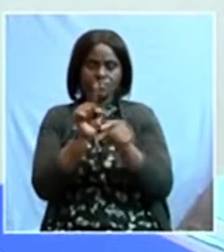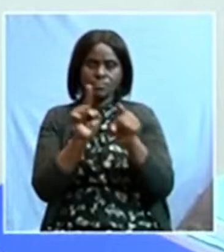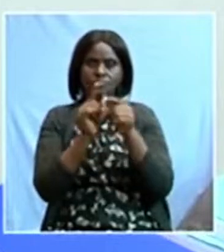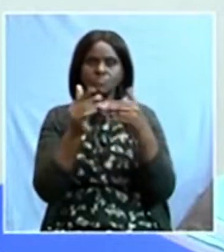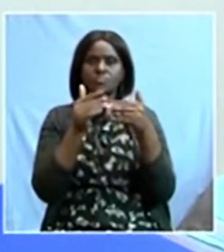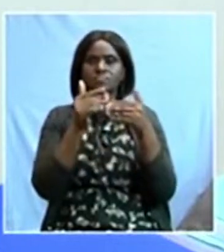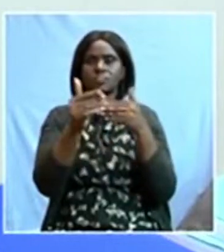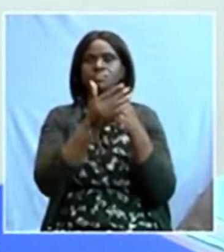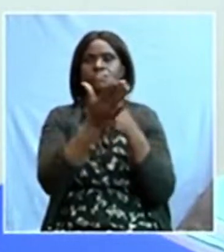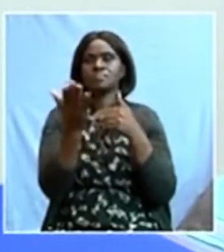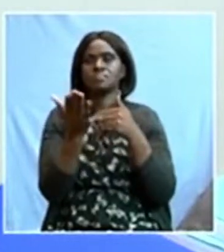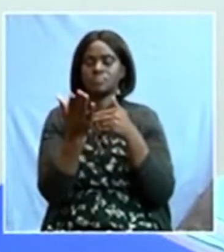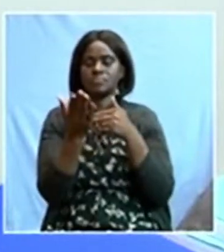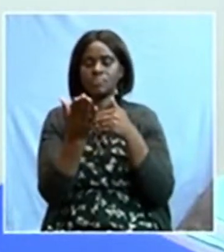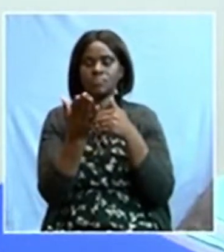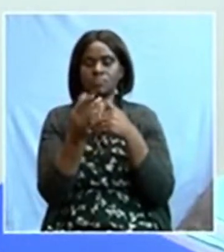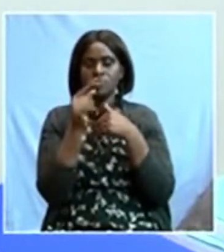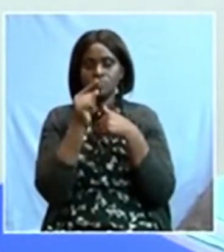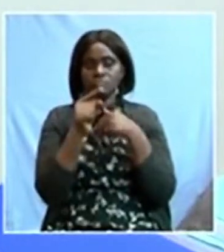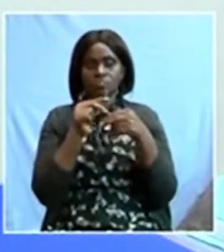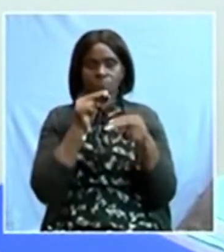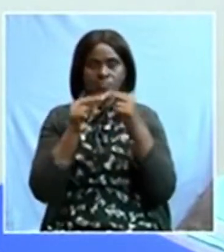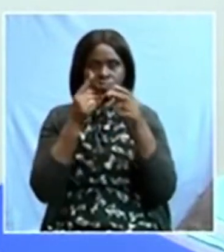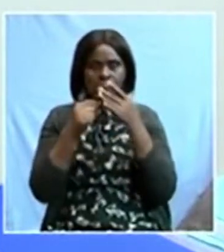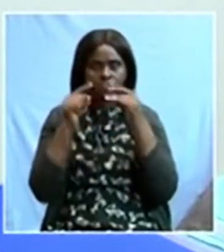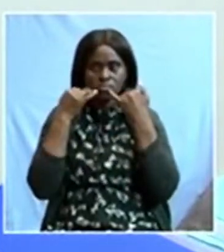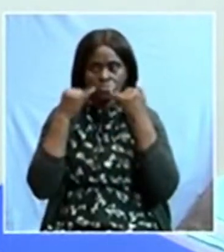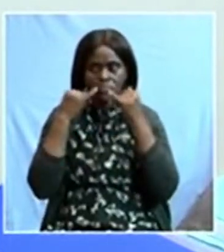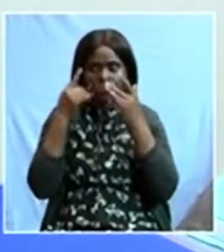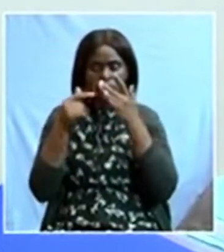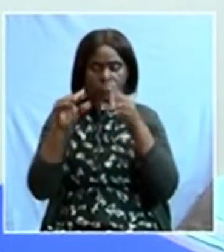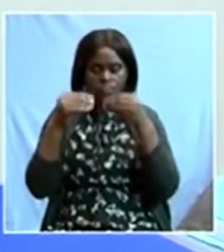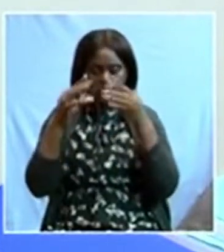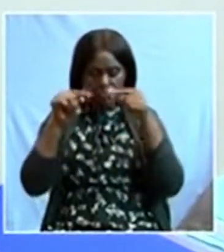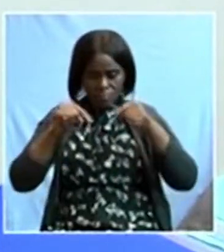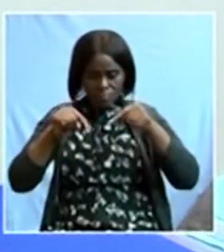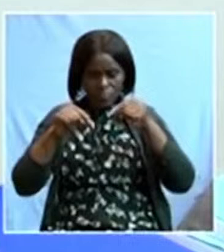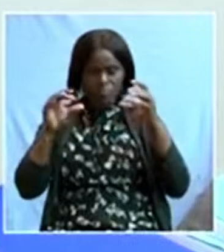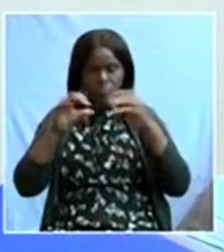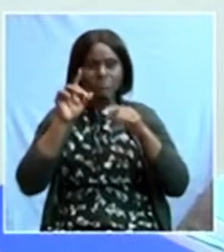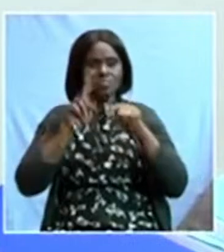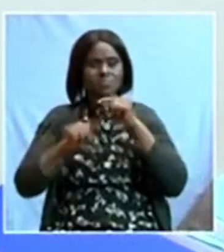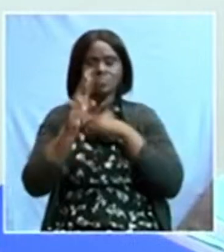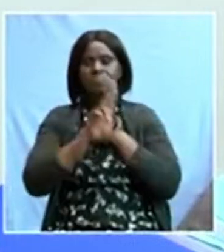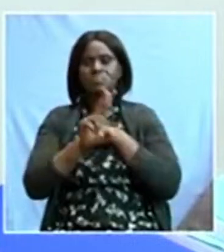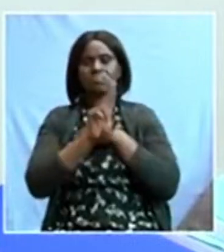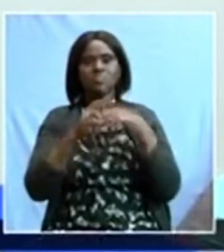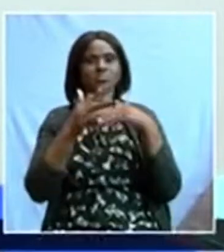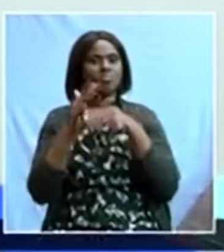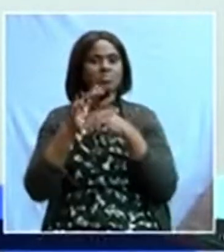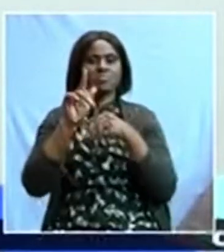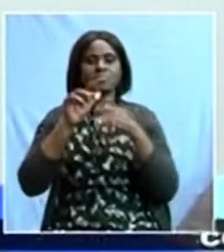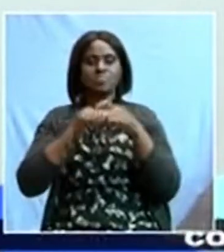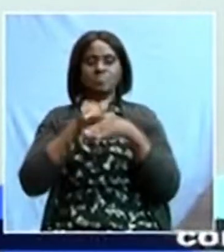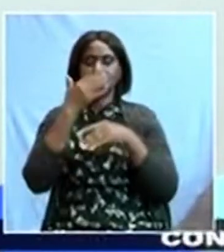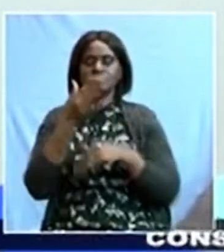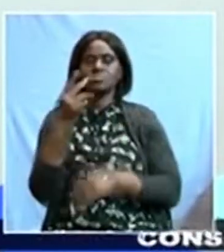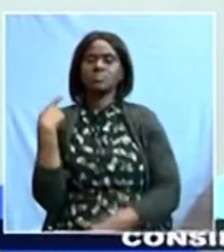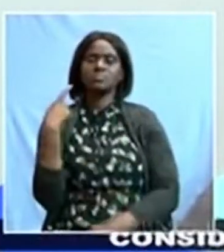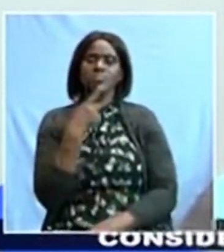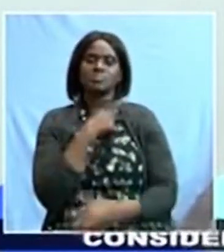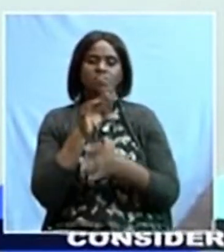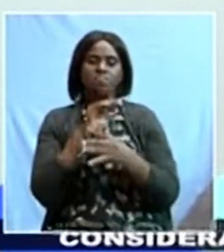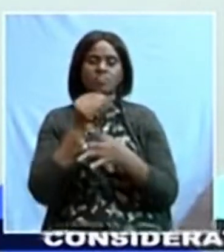to you. This means that the information you release to this committee cannot be used against you outside parliament